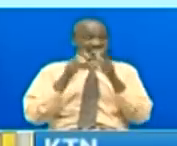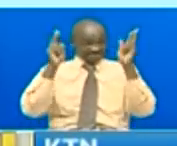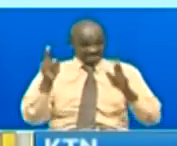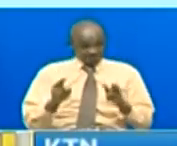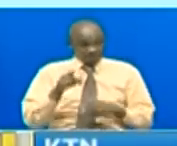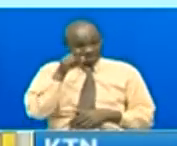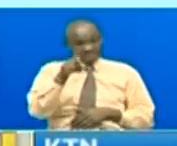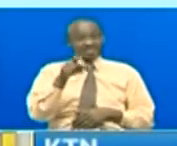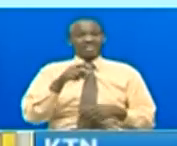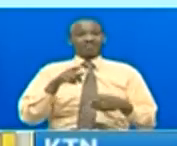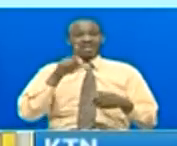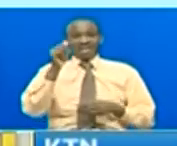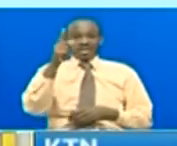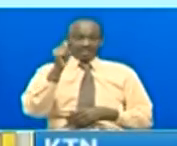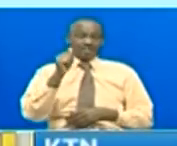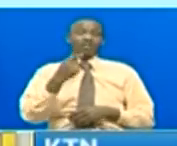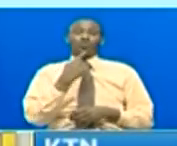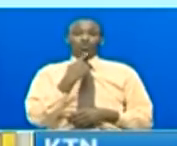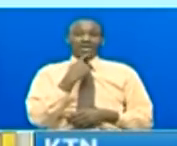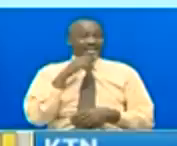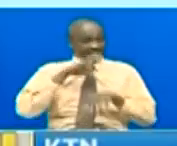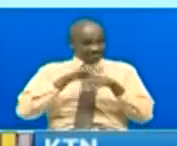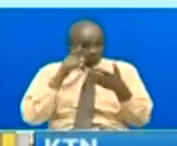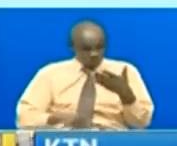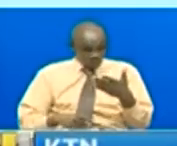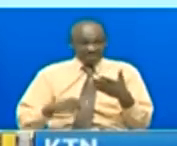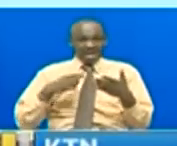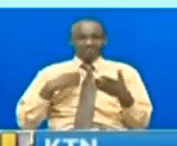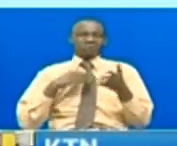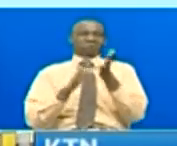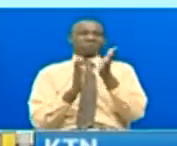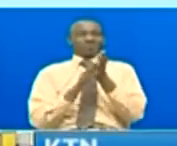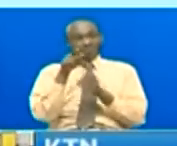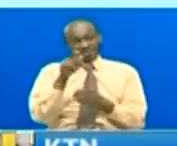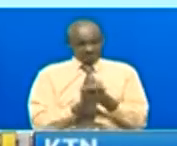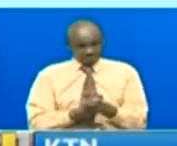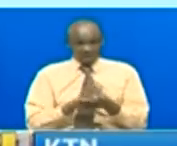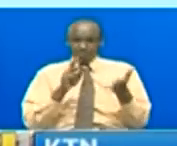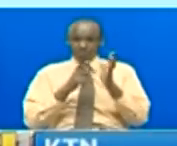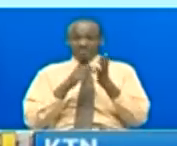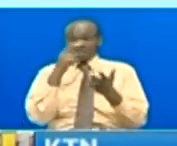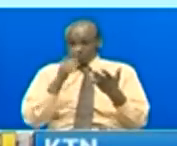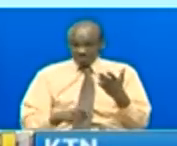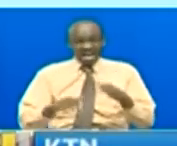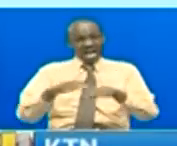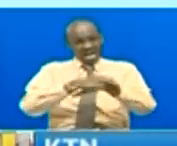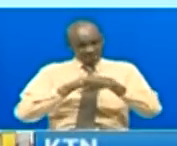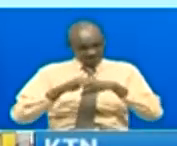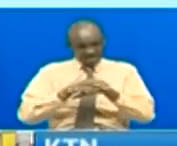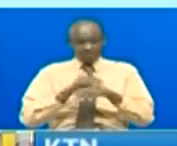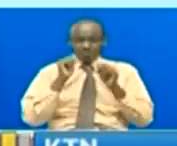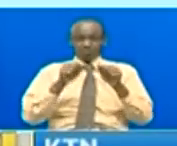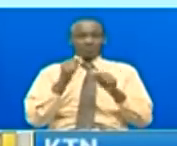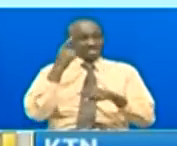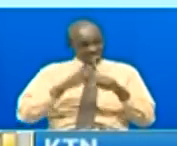Lake Turkana Wind Power Project has received yet another feather for its cap. The project has been named the African Renewables Deal of the